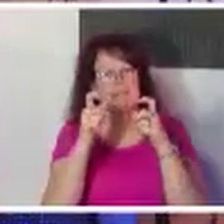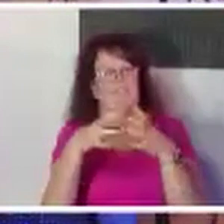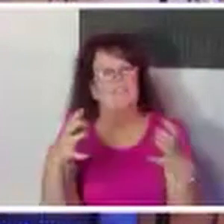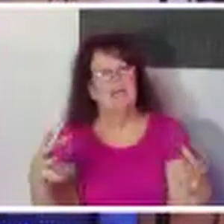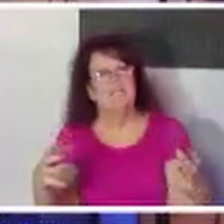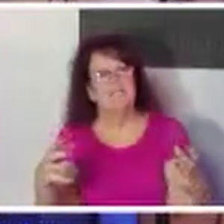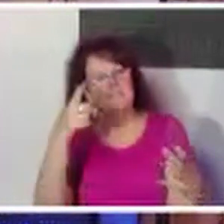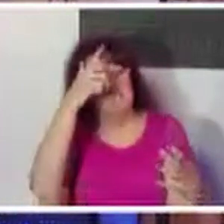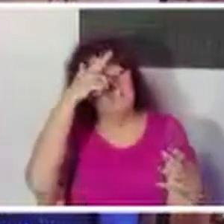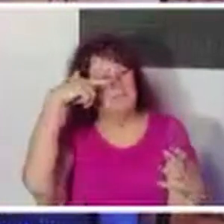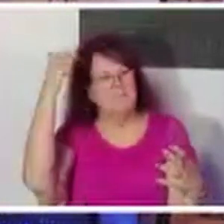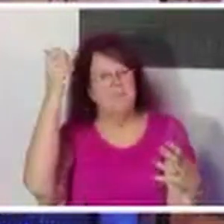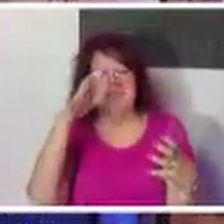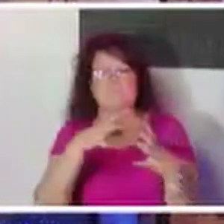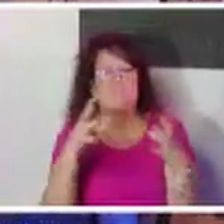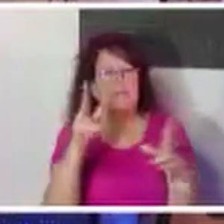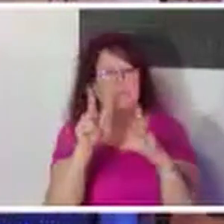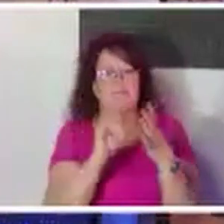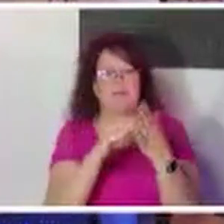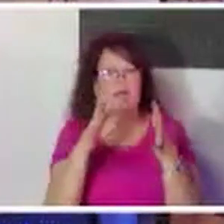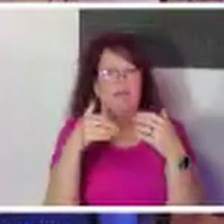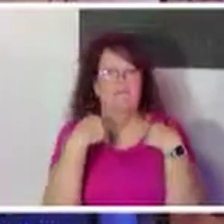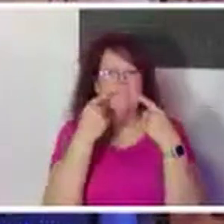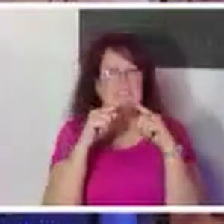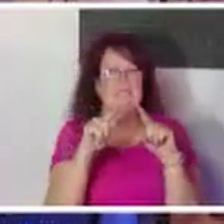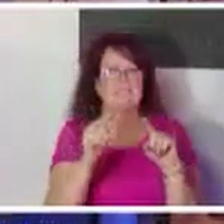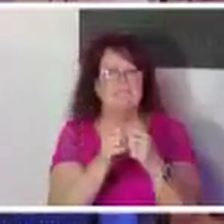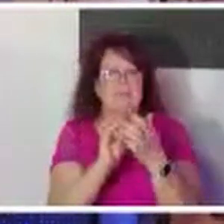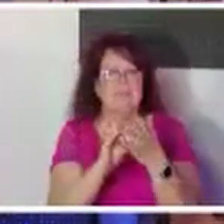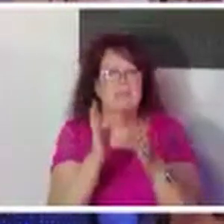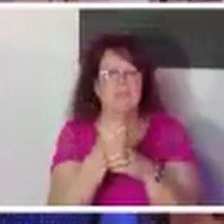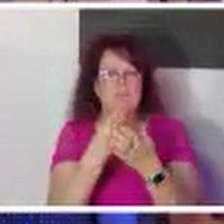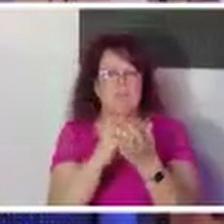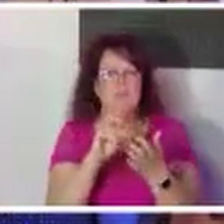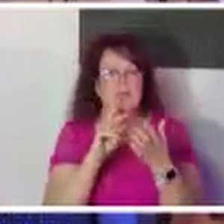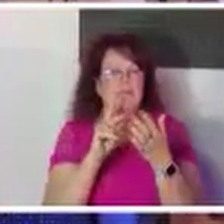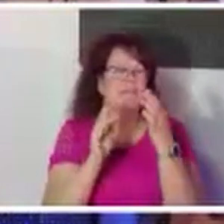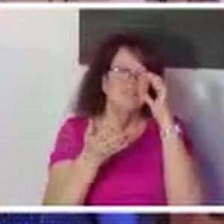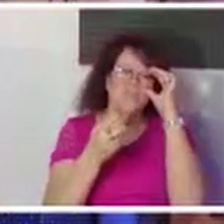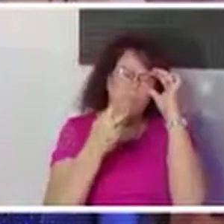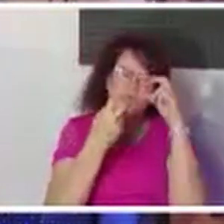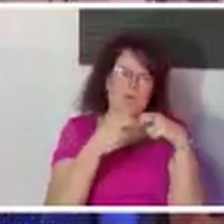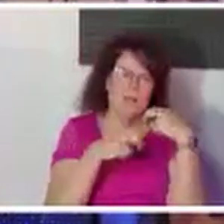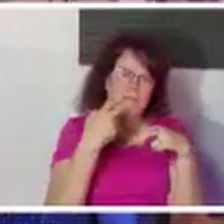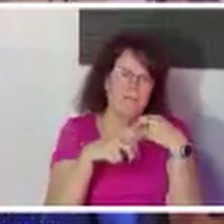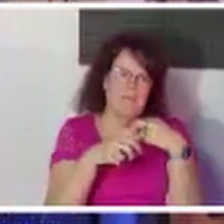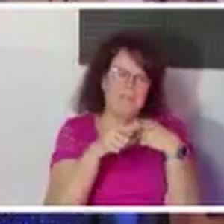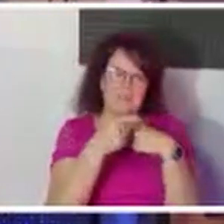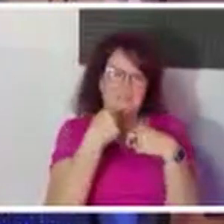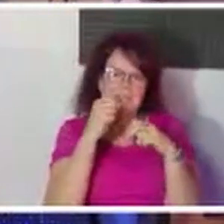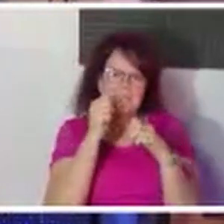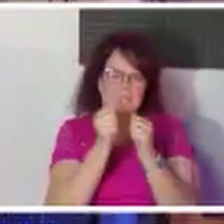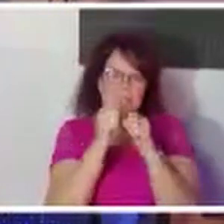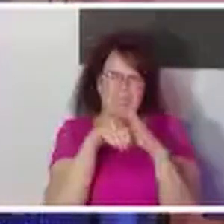lot because there's a lot of people that are already having success with this and they're getting their money back and they're doing it again. Well, here's the problem. She said within